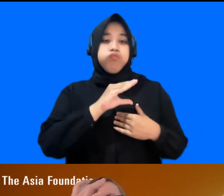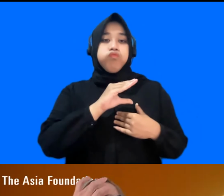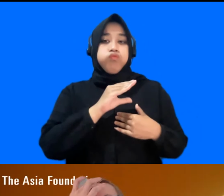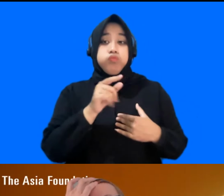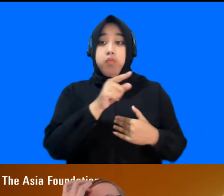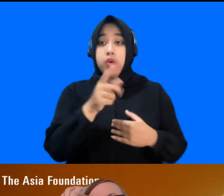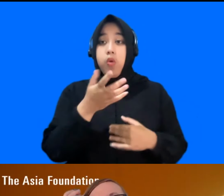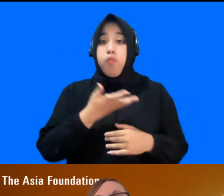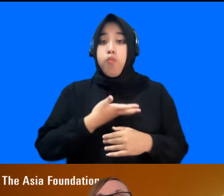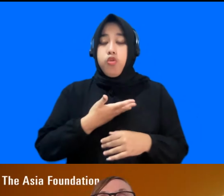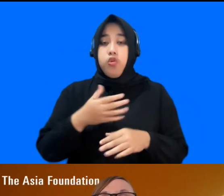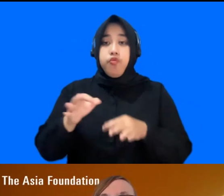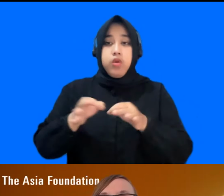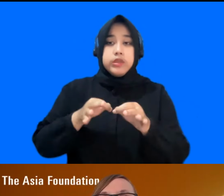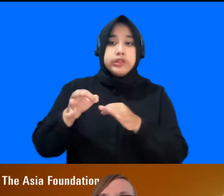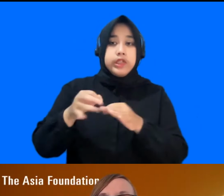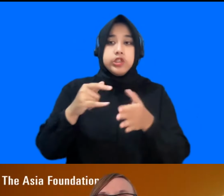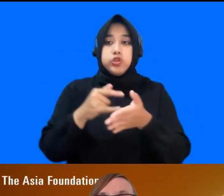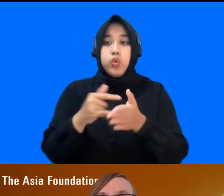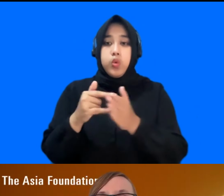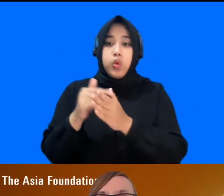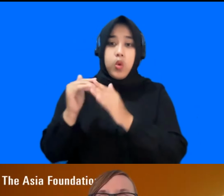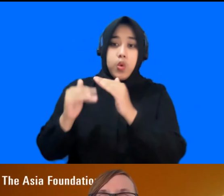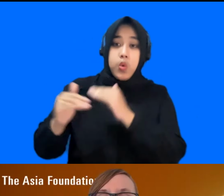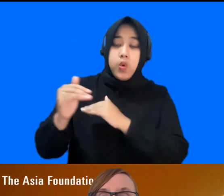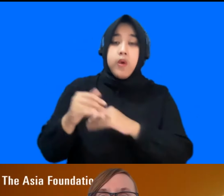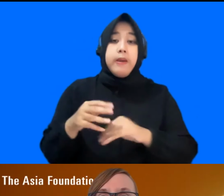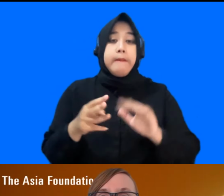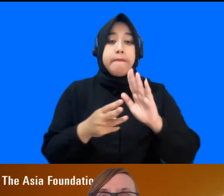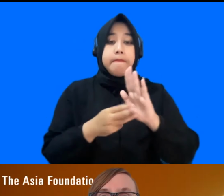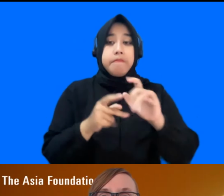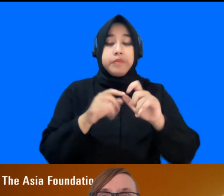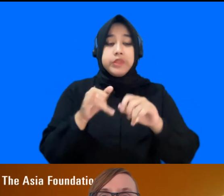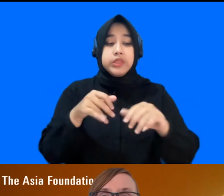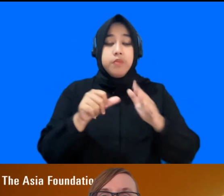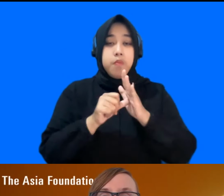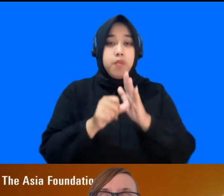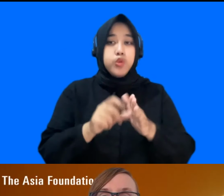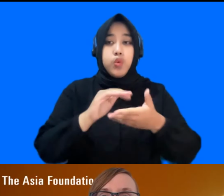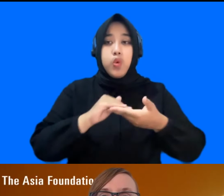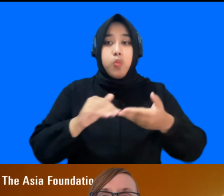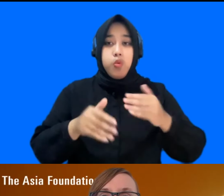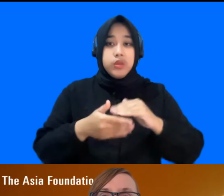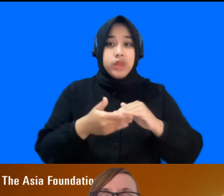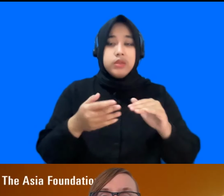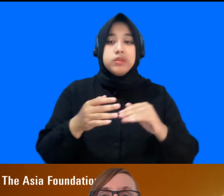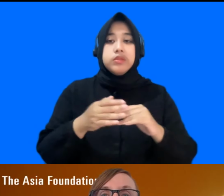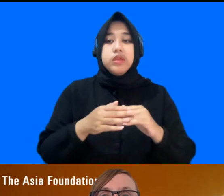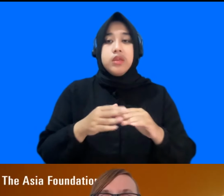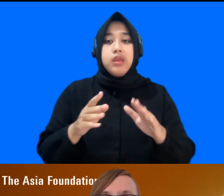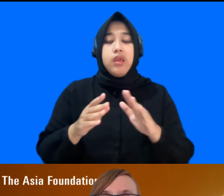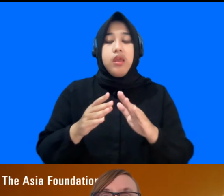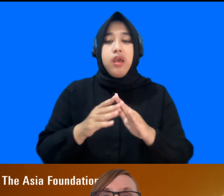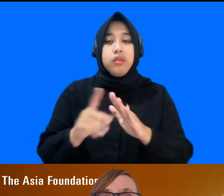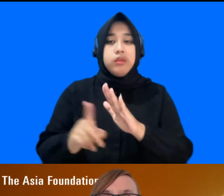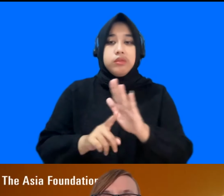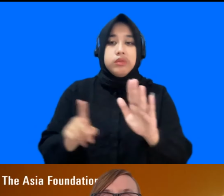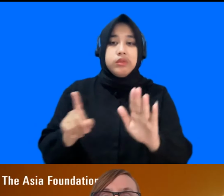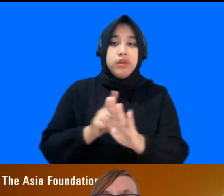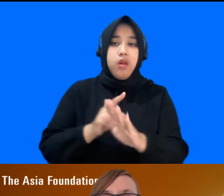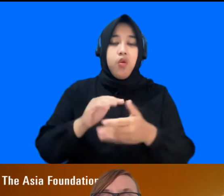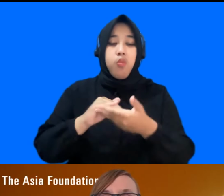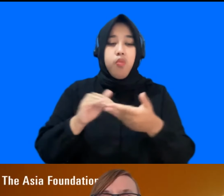sixth class municipalities not get left behind in this open and smart city revolution that we're having.